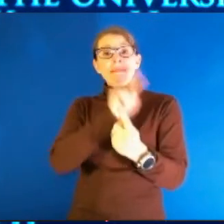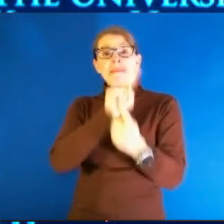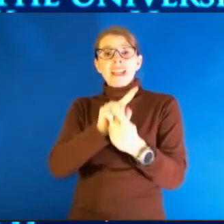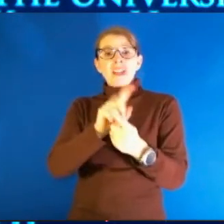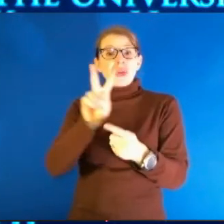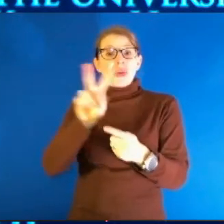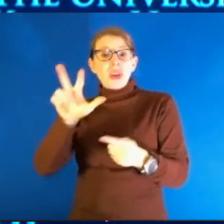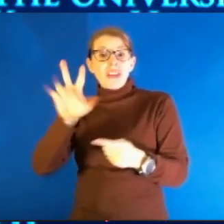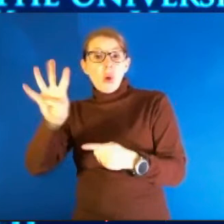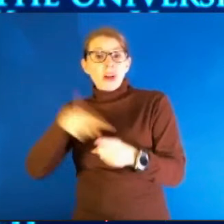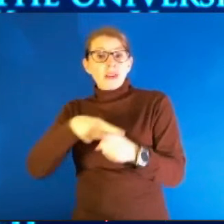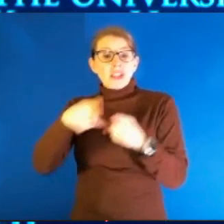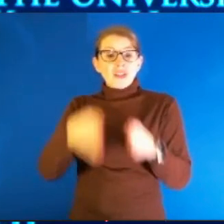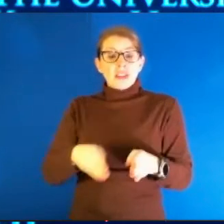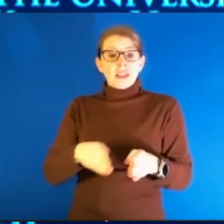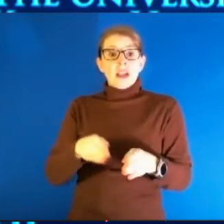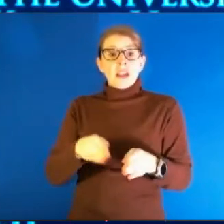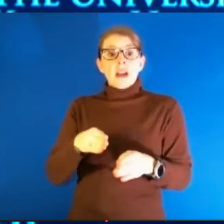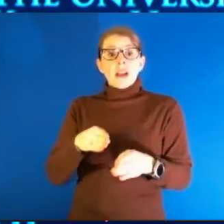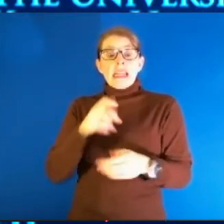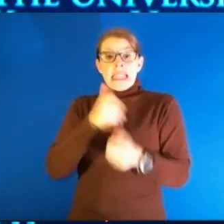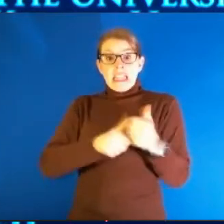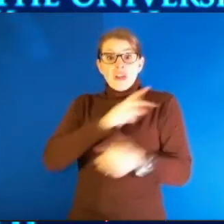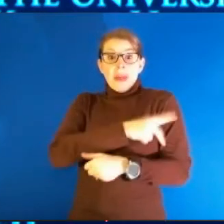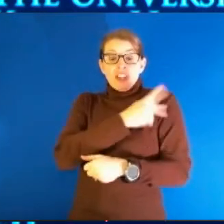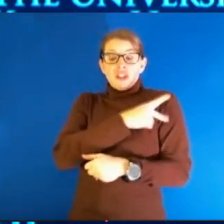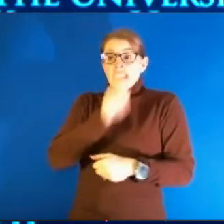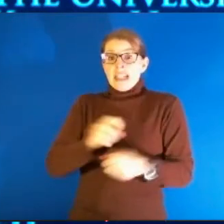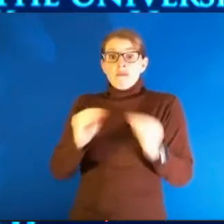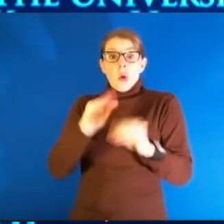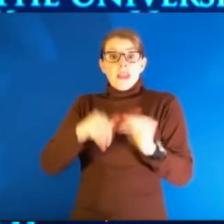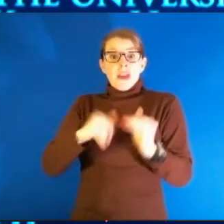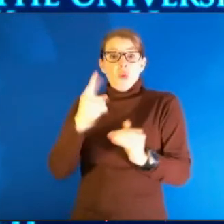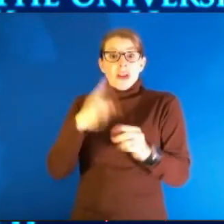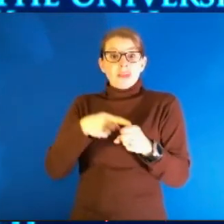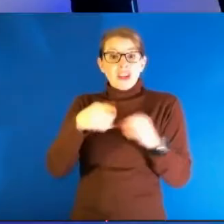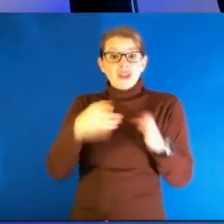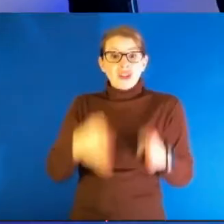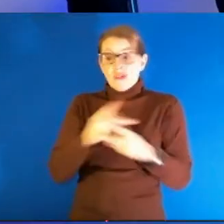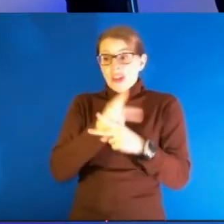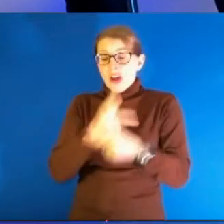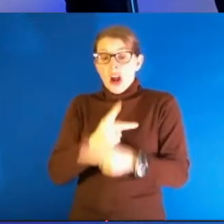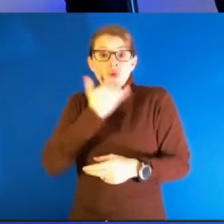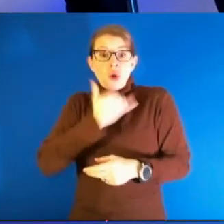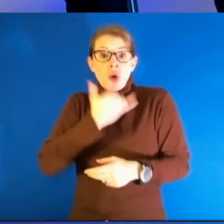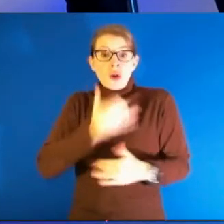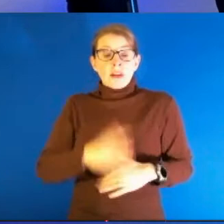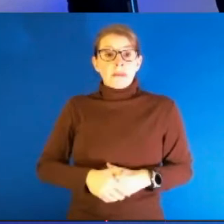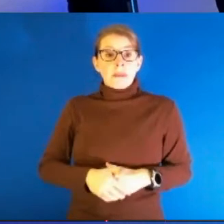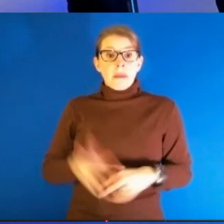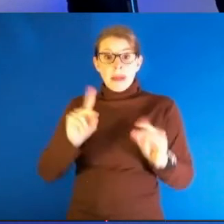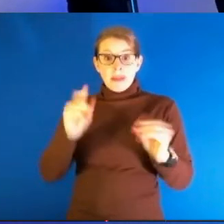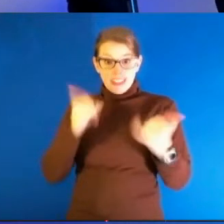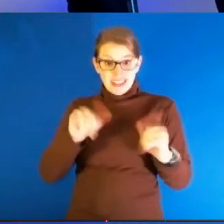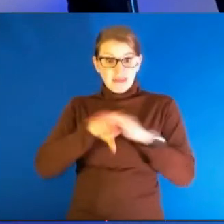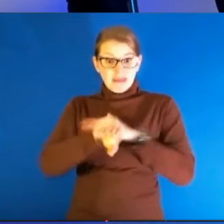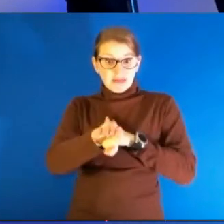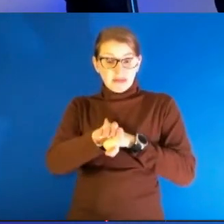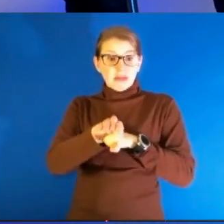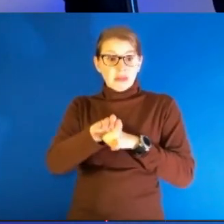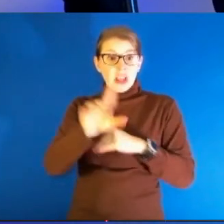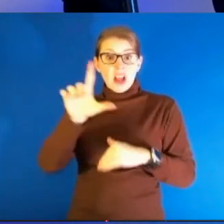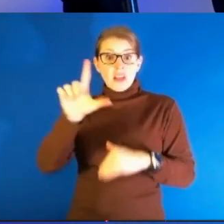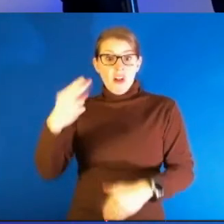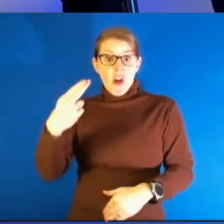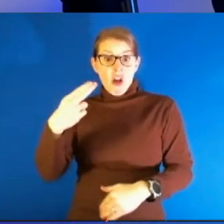need more than one specialist just to try and figure out what's going on. So it's a very difficult problem. And people are still coming and utilizing the long haul clinic. Absolutely. And how is